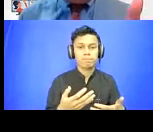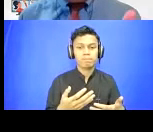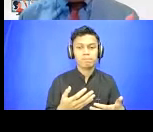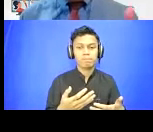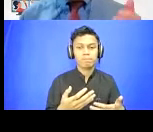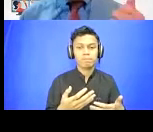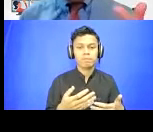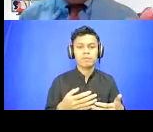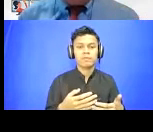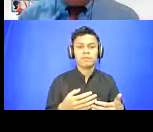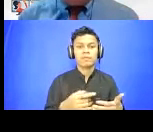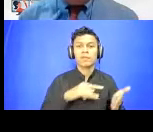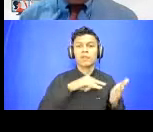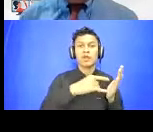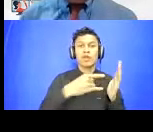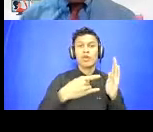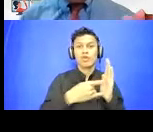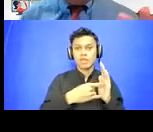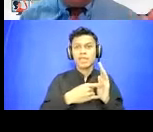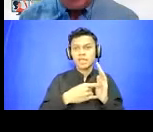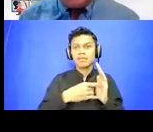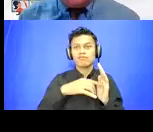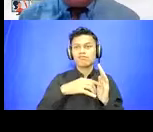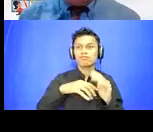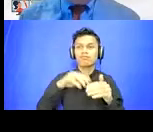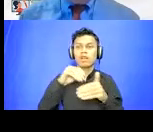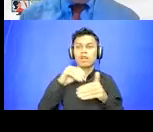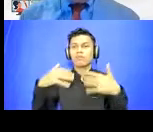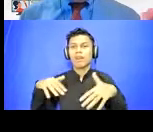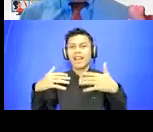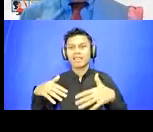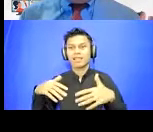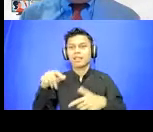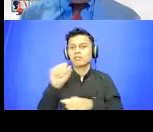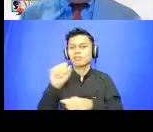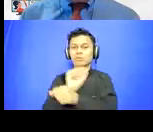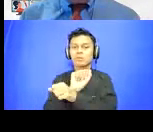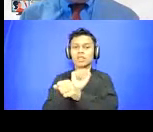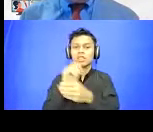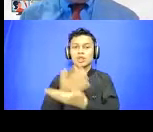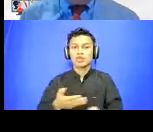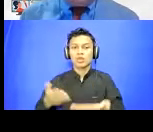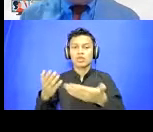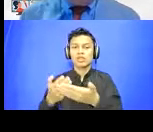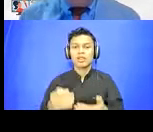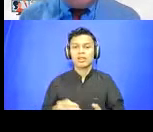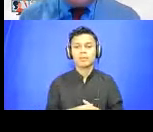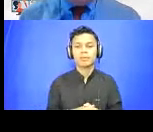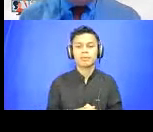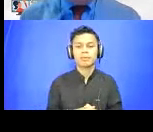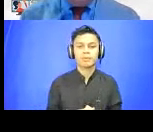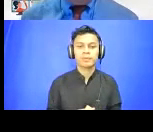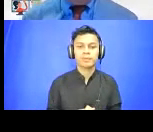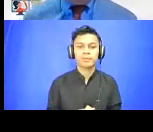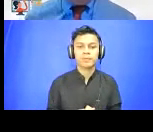ethical standards, regulatory standards, and practice standards, and they cover 6